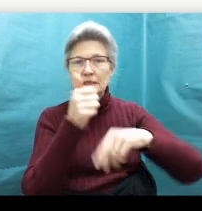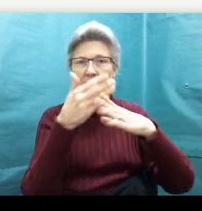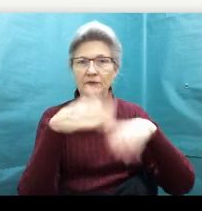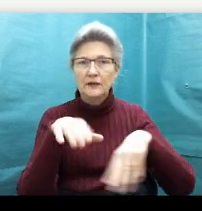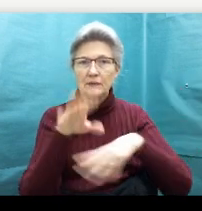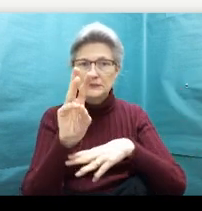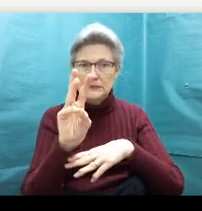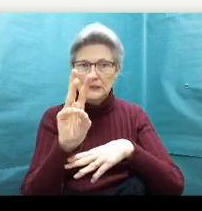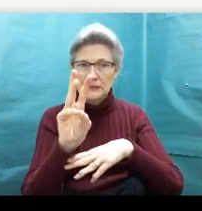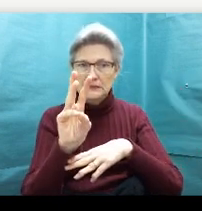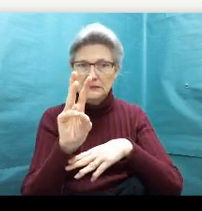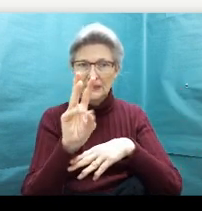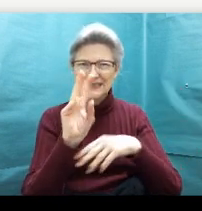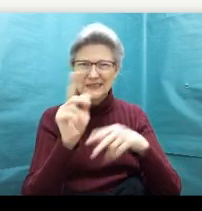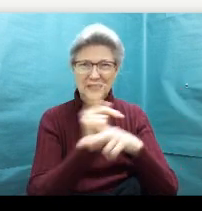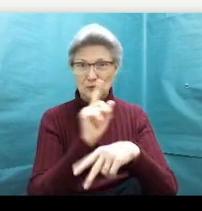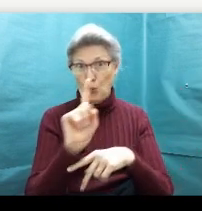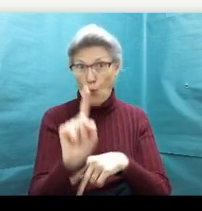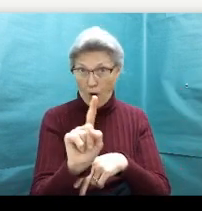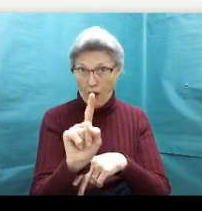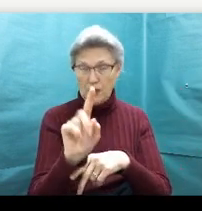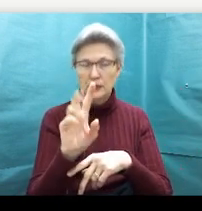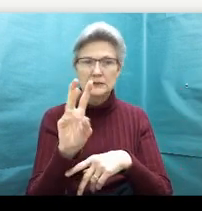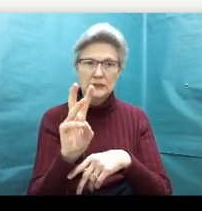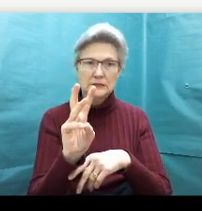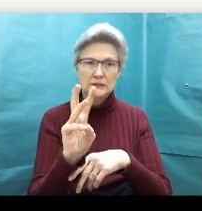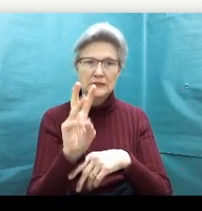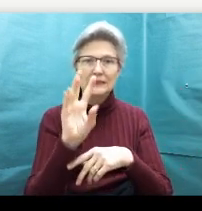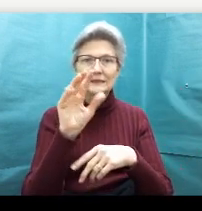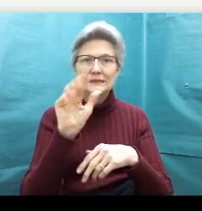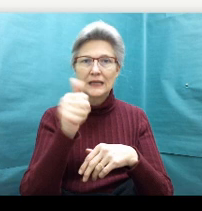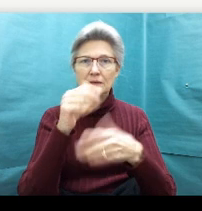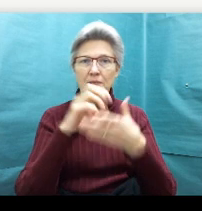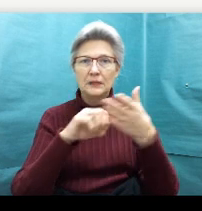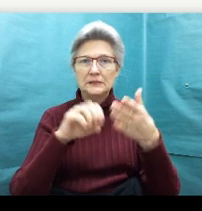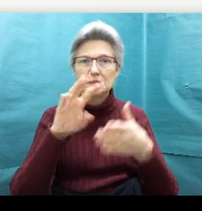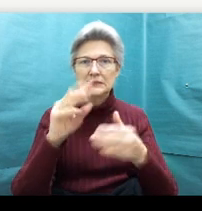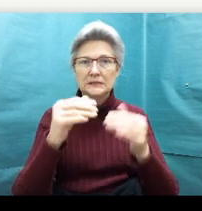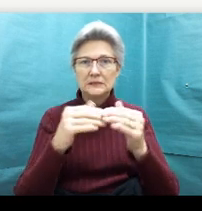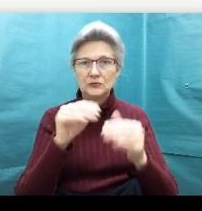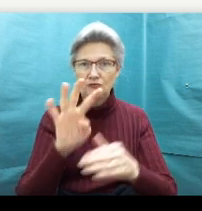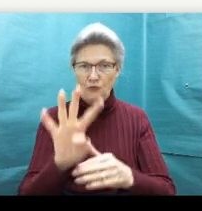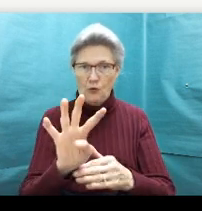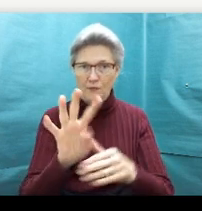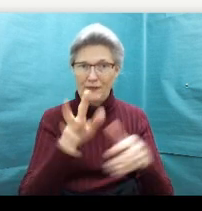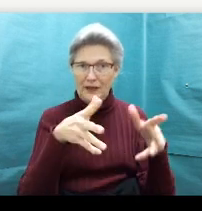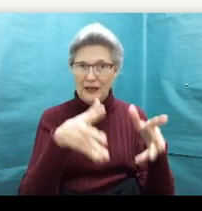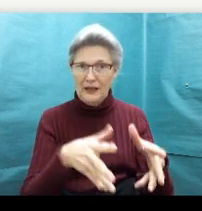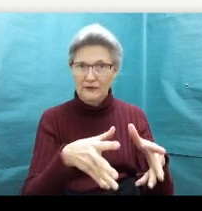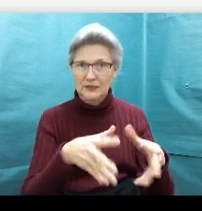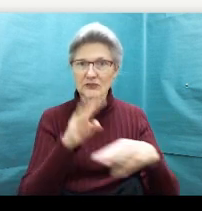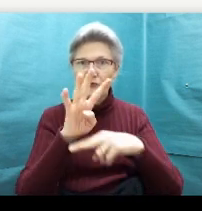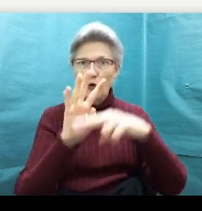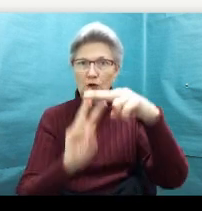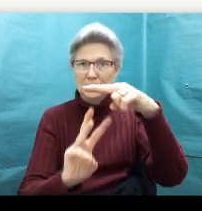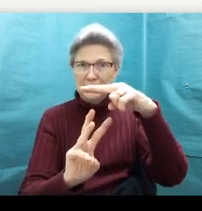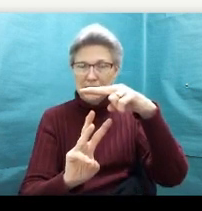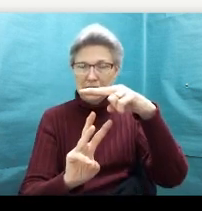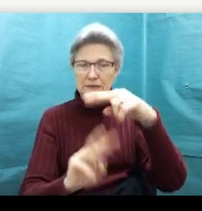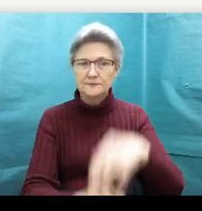times 1 is 6, and then I'd have those 4 left over. But that leftover number of 4, it actually